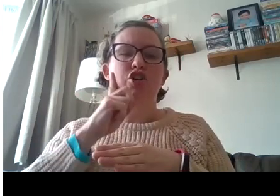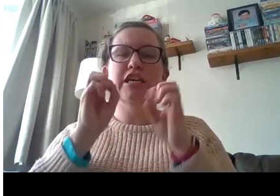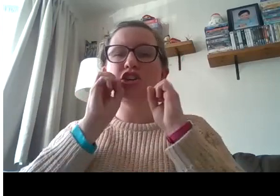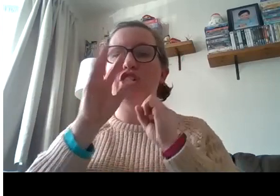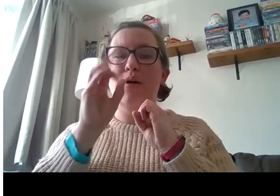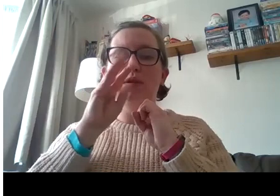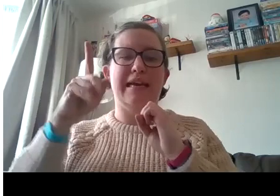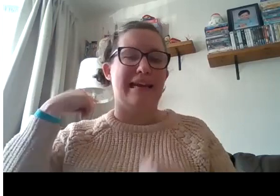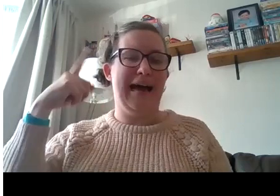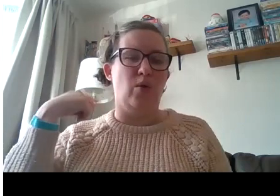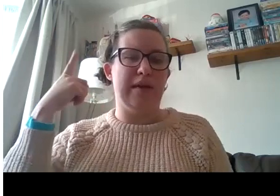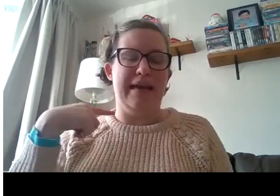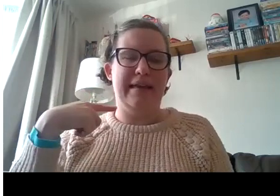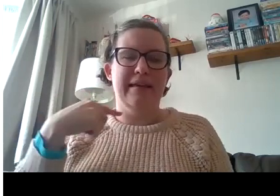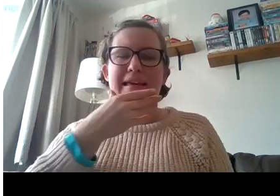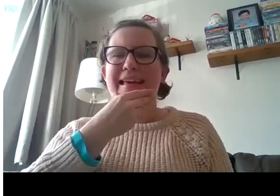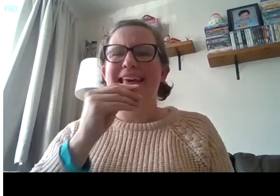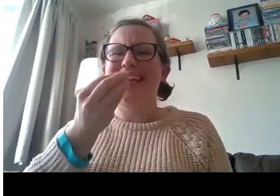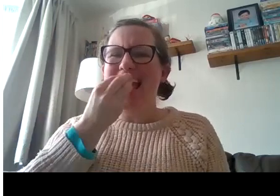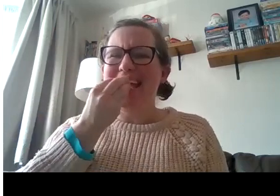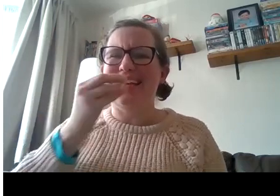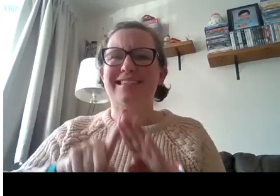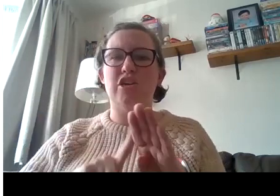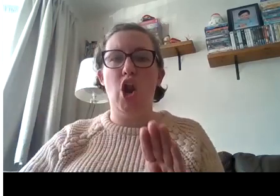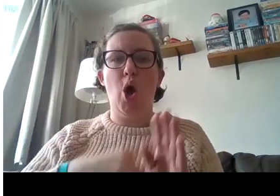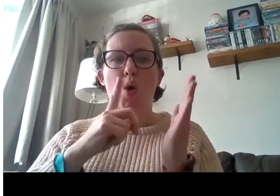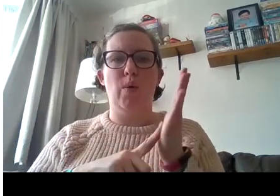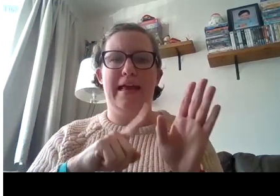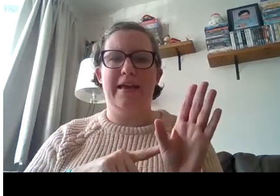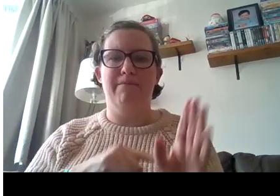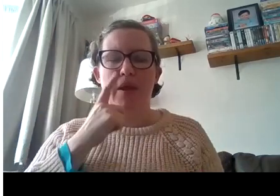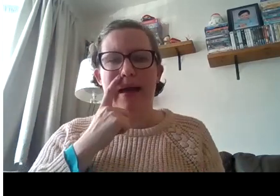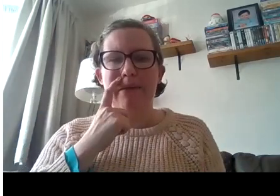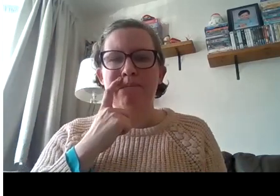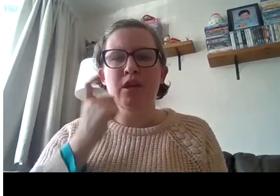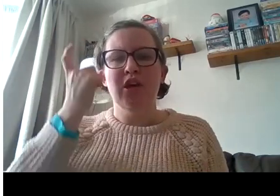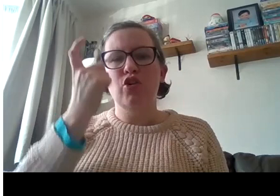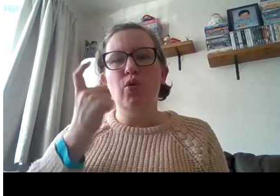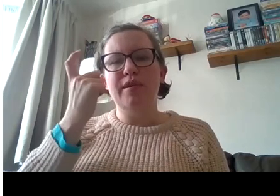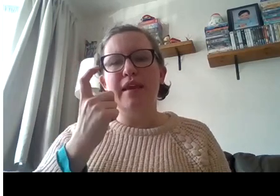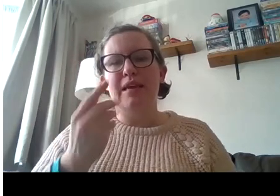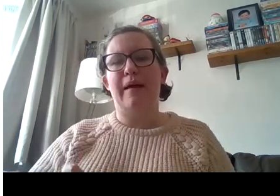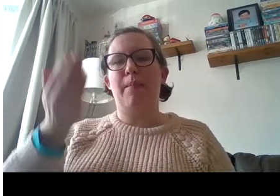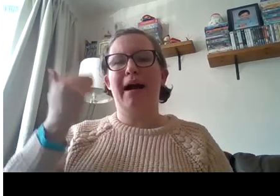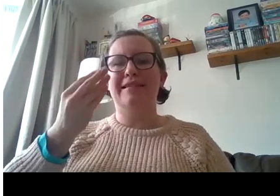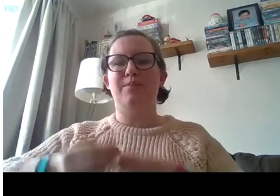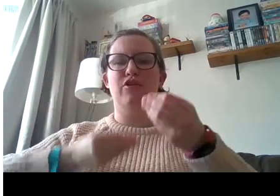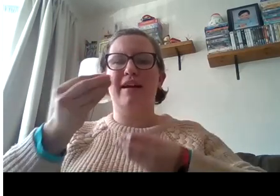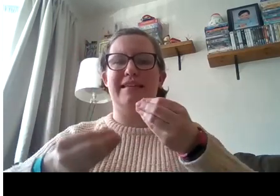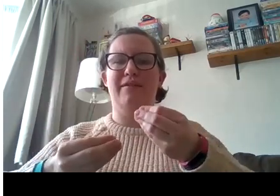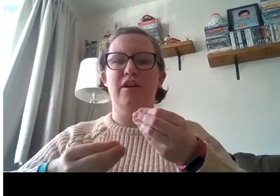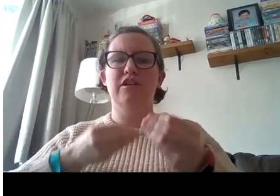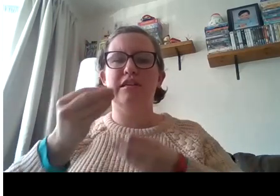Okay, she shouted loudly, he ate slowly. Okay, you're also thinking about the